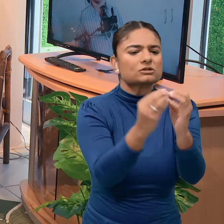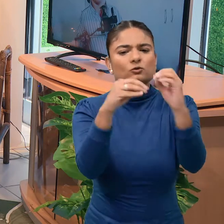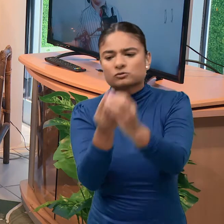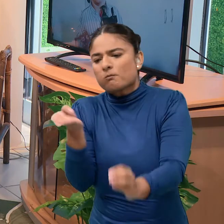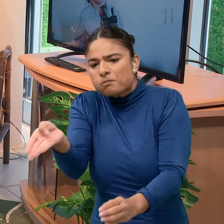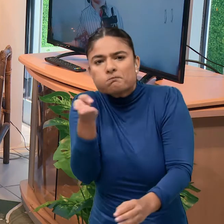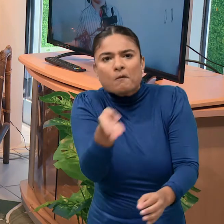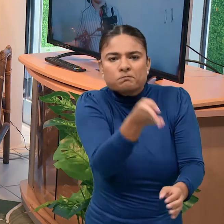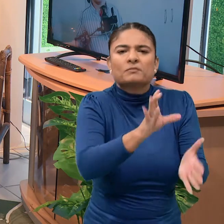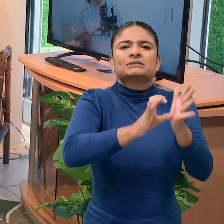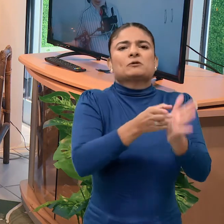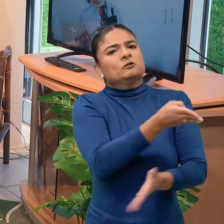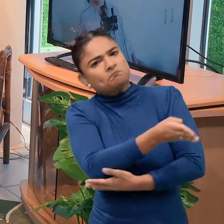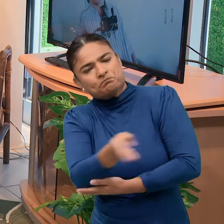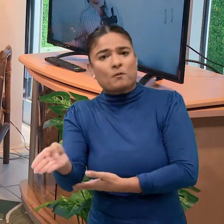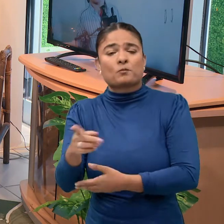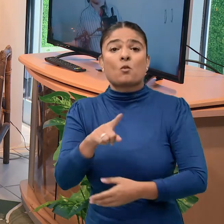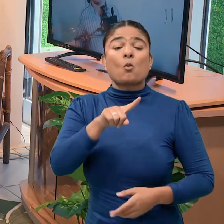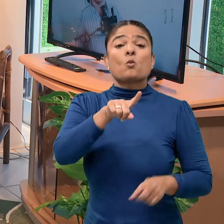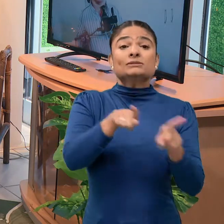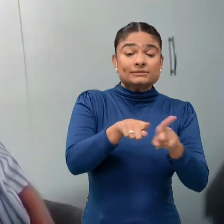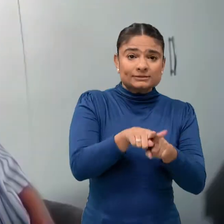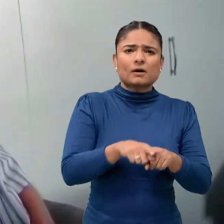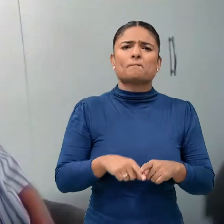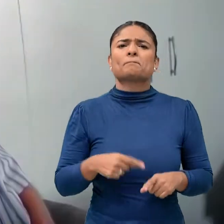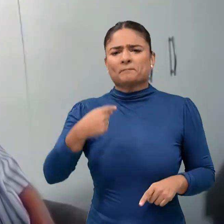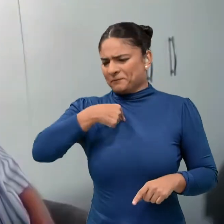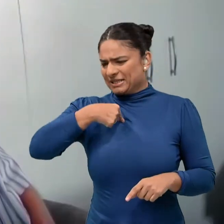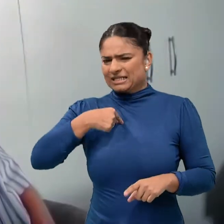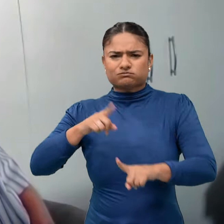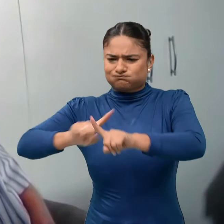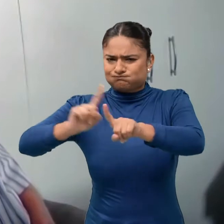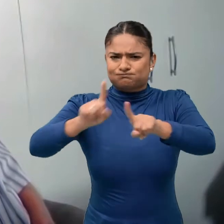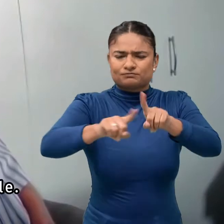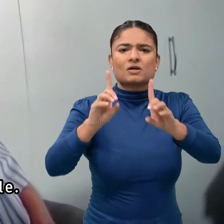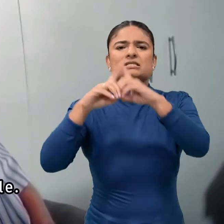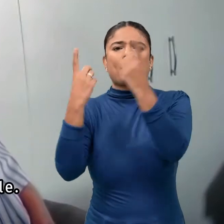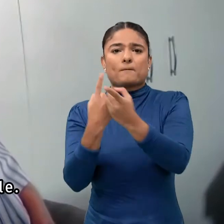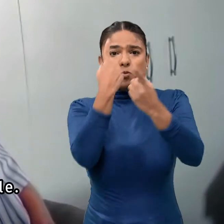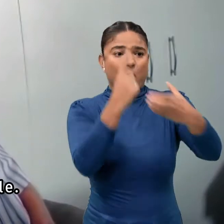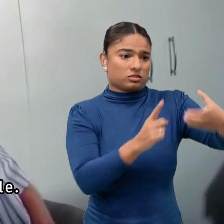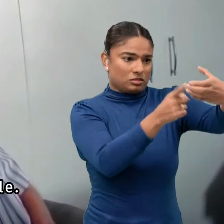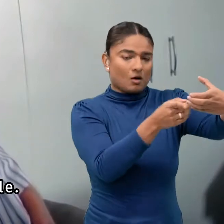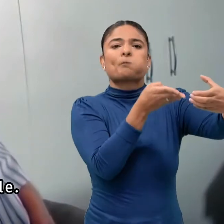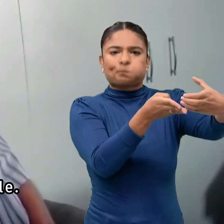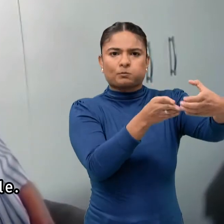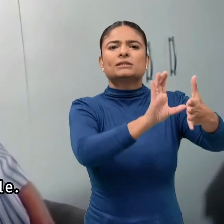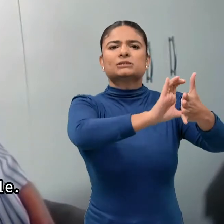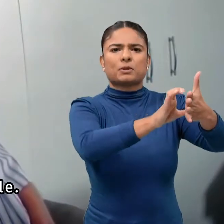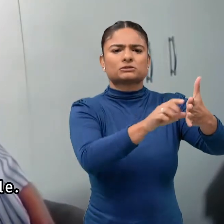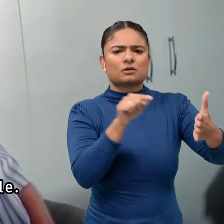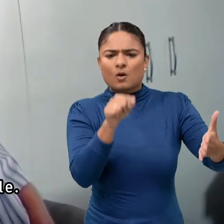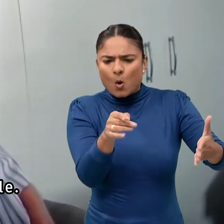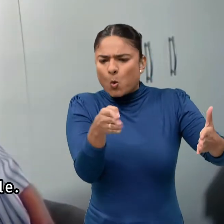organizations and make it also a cross-sectoral approach. You can't just have one department dealing